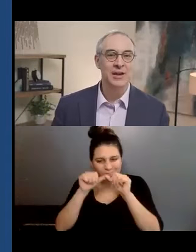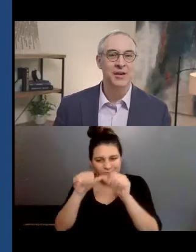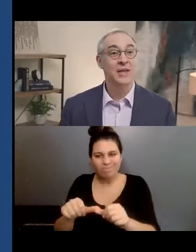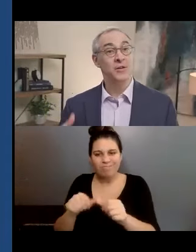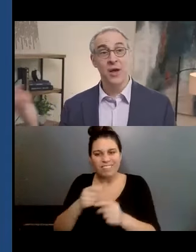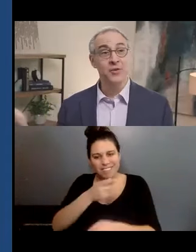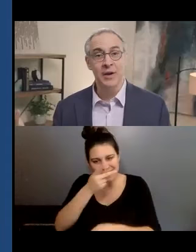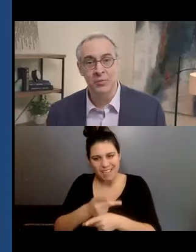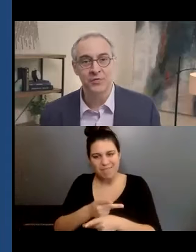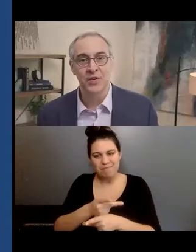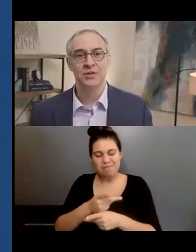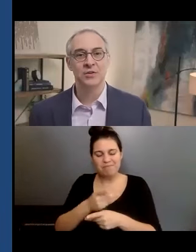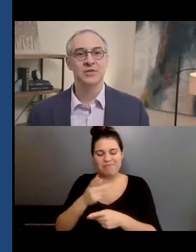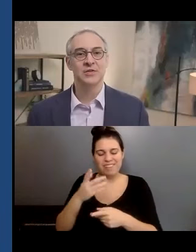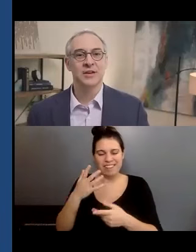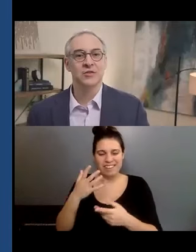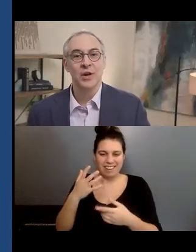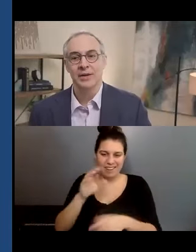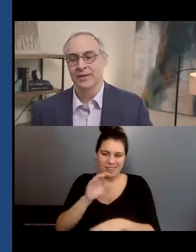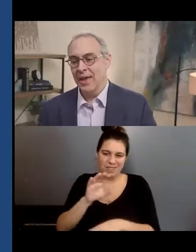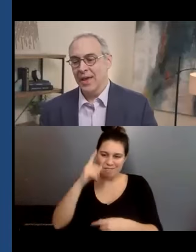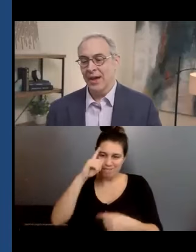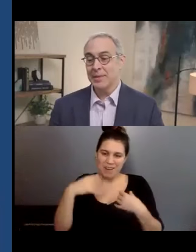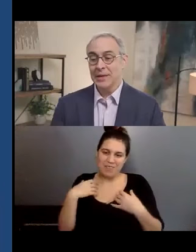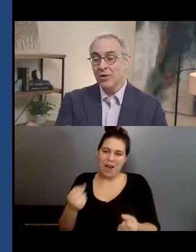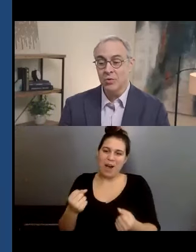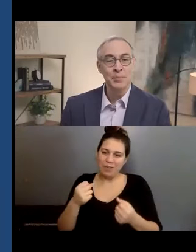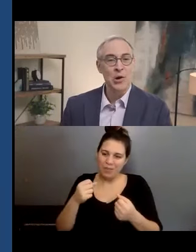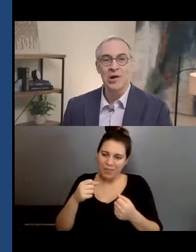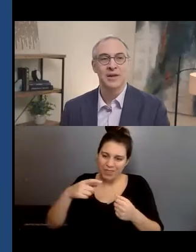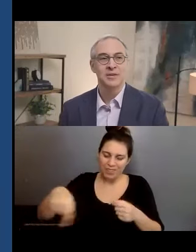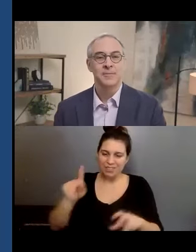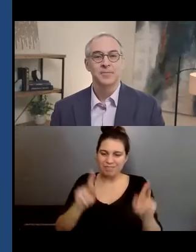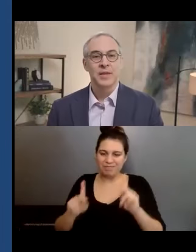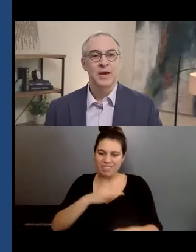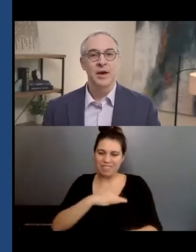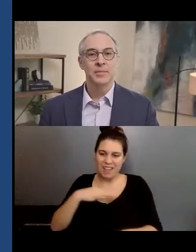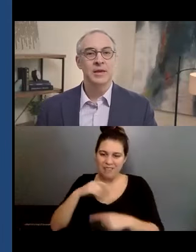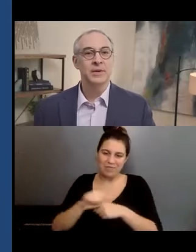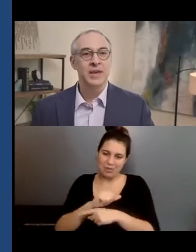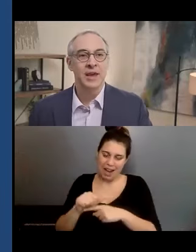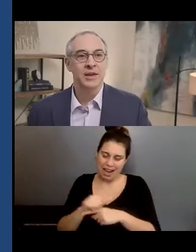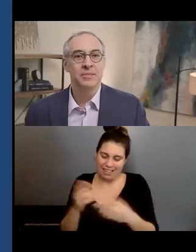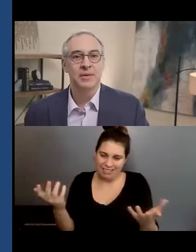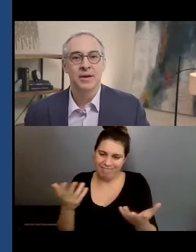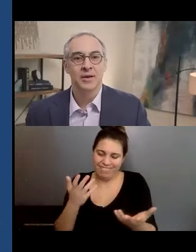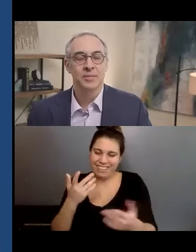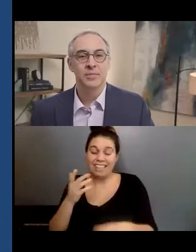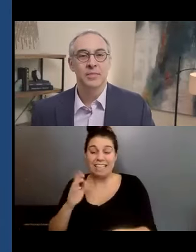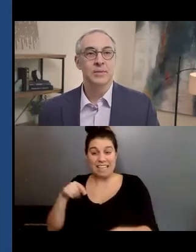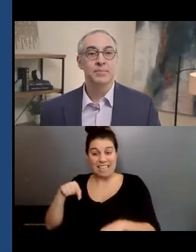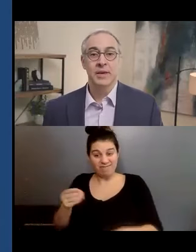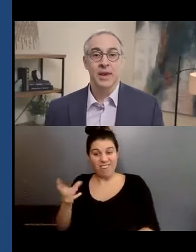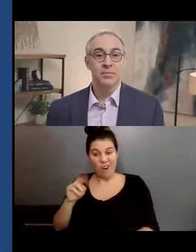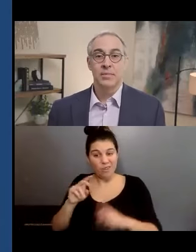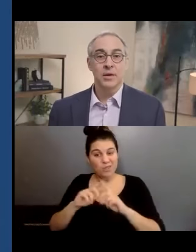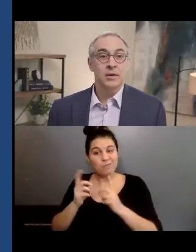mental health, let alone other health professionals, trained. In our own department, it became